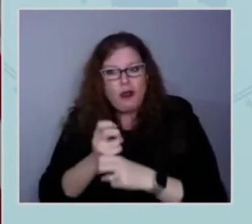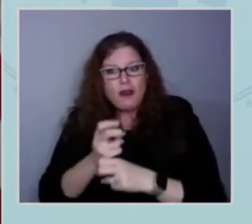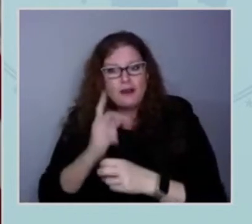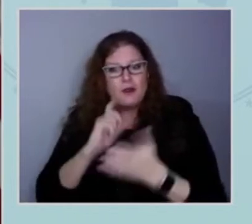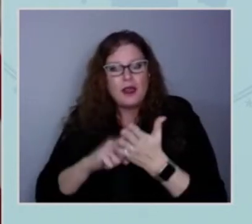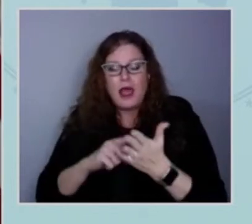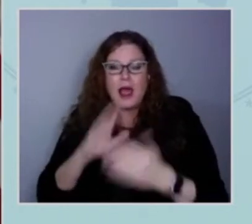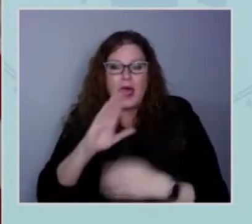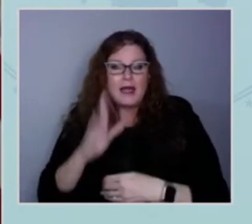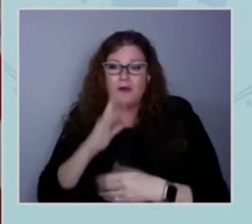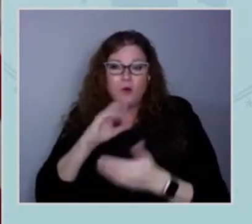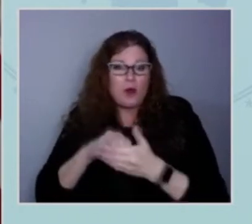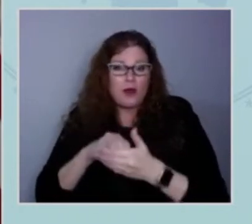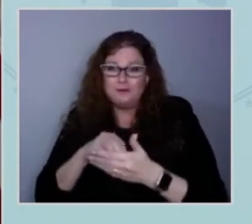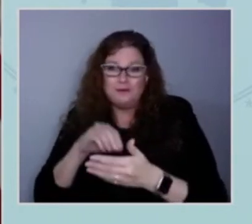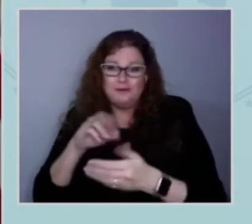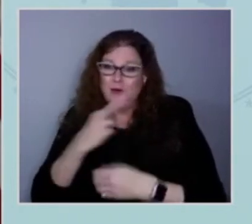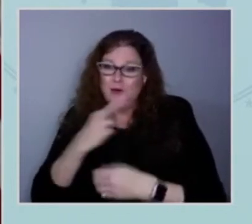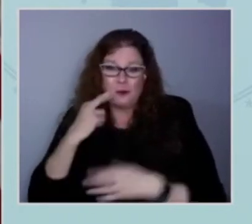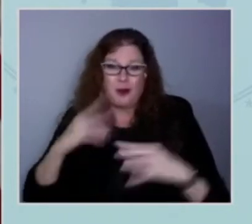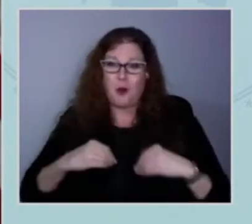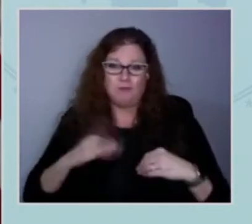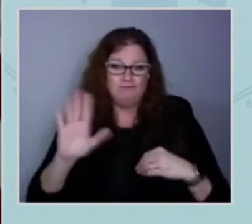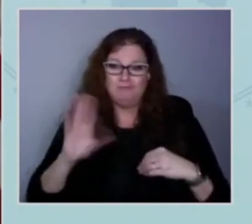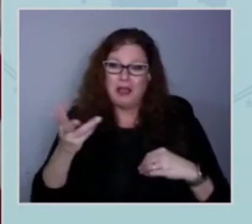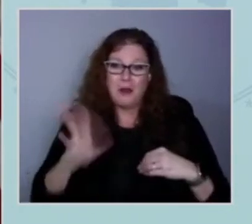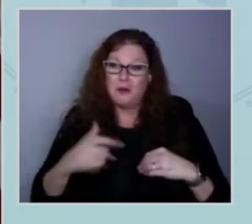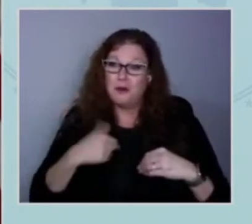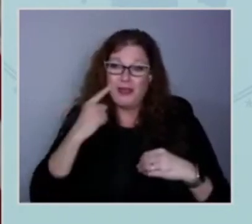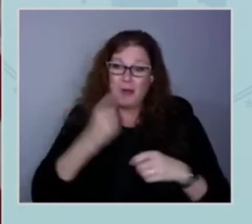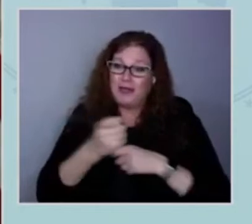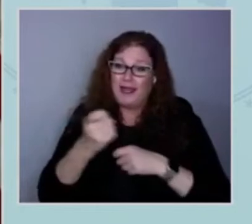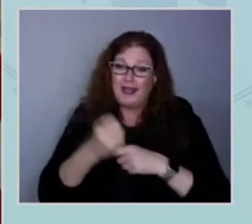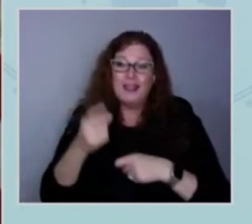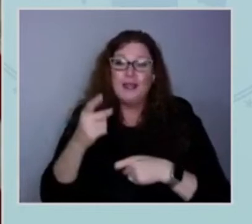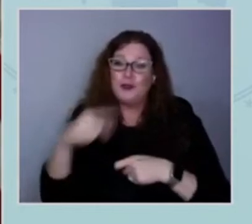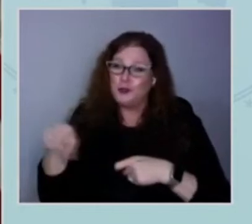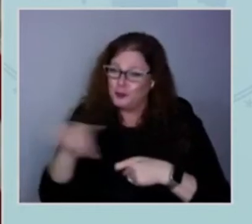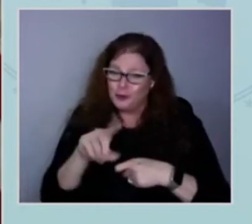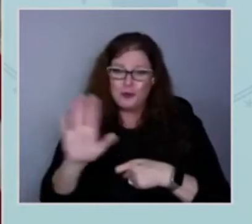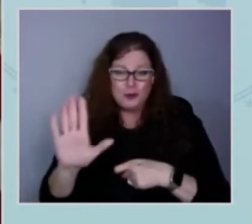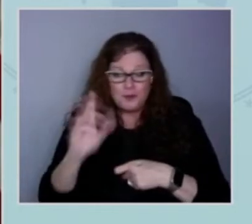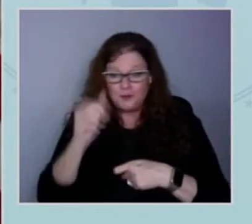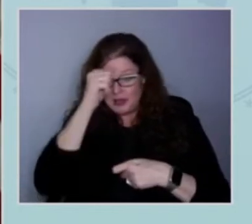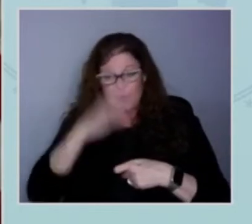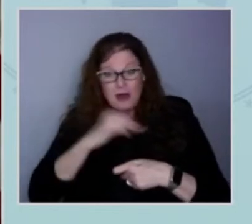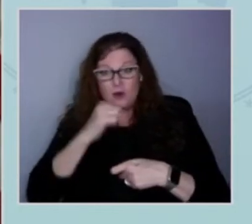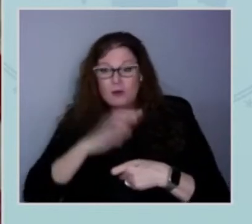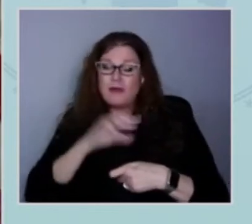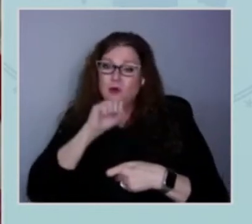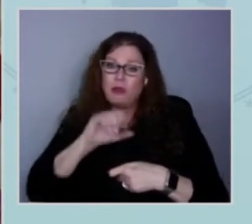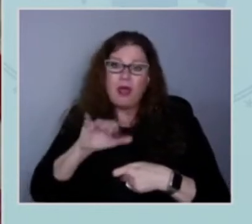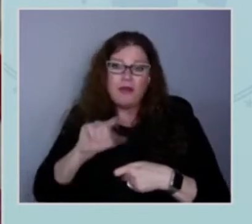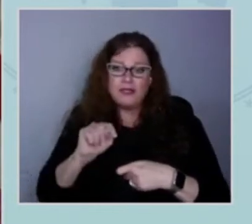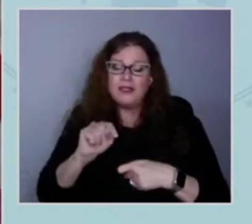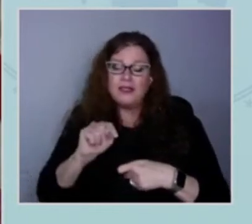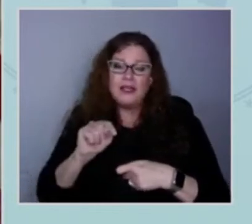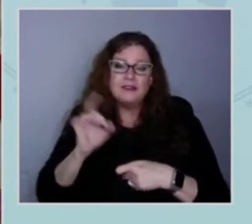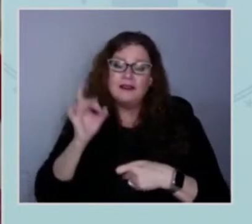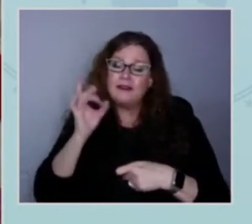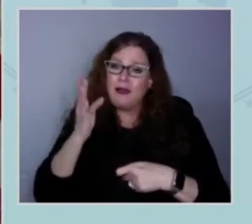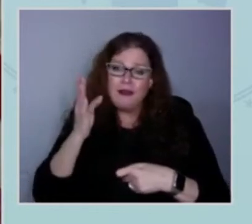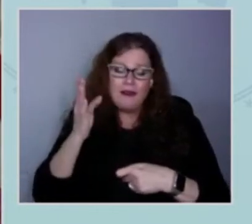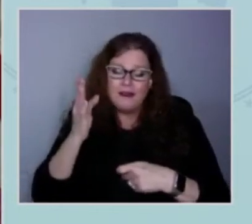And I watched how hard he worked, and that made me realize I never want to be in the restaurant business. You think I'm joking? You